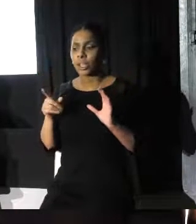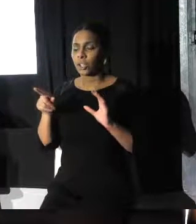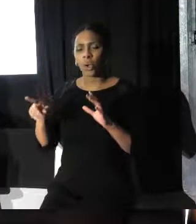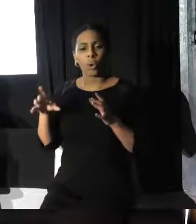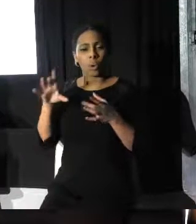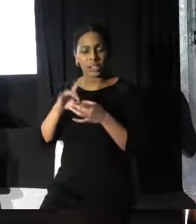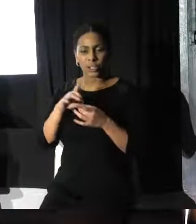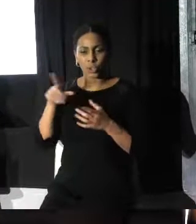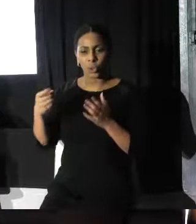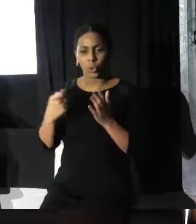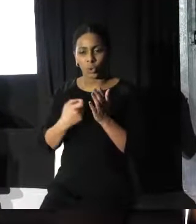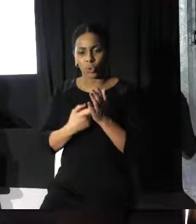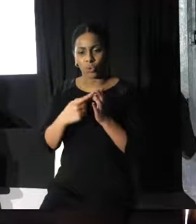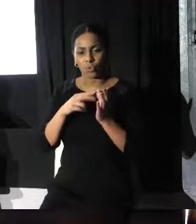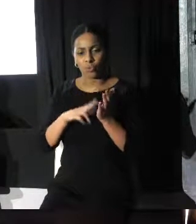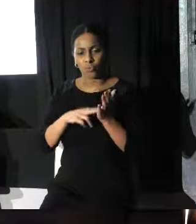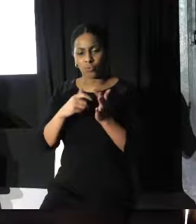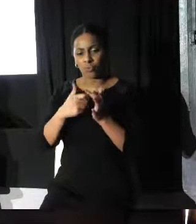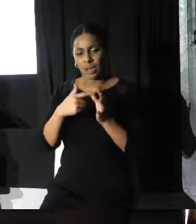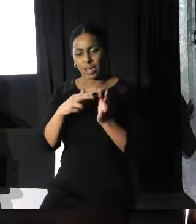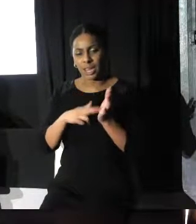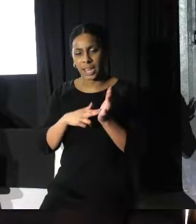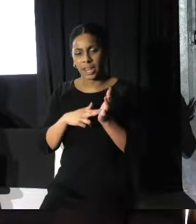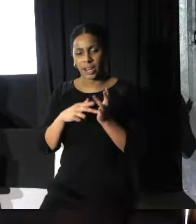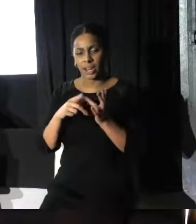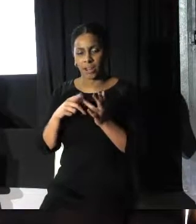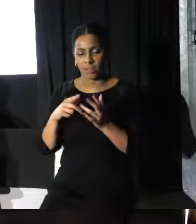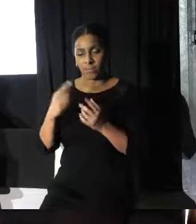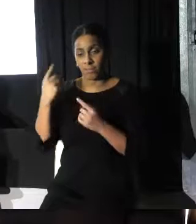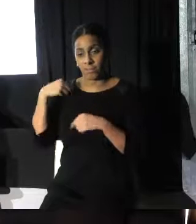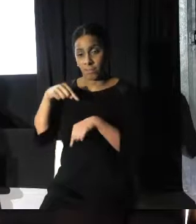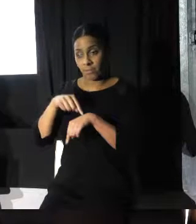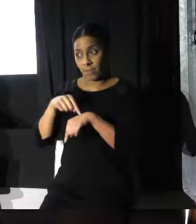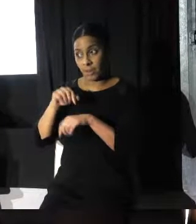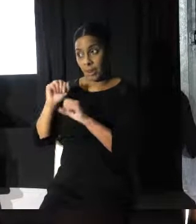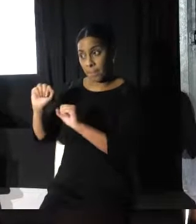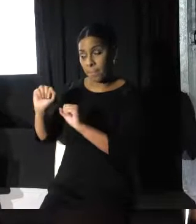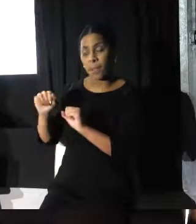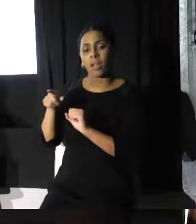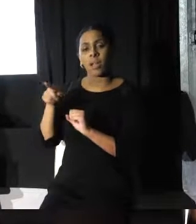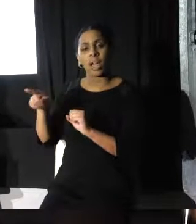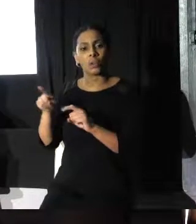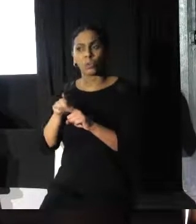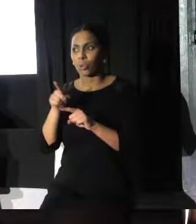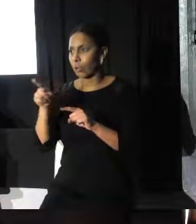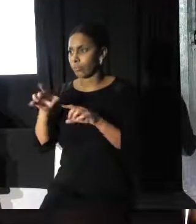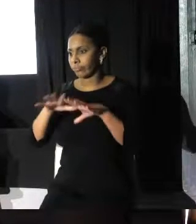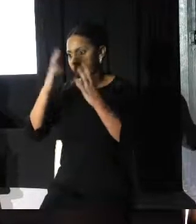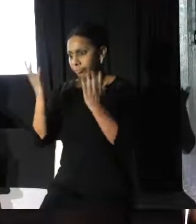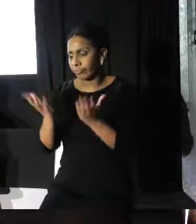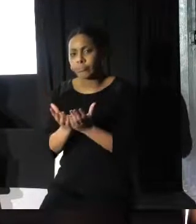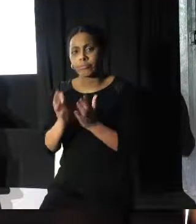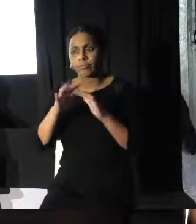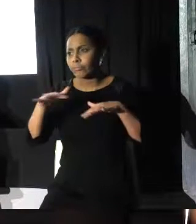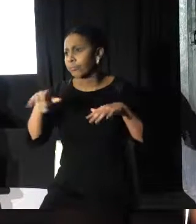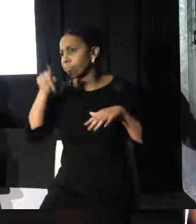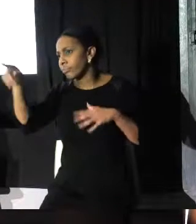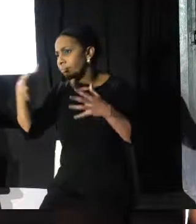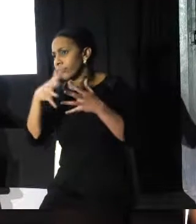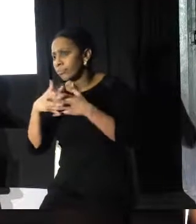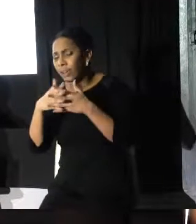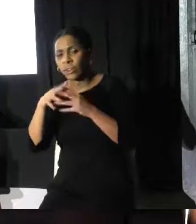and this sort of global thing, certainly transatlantic history of the Confederate statues going